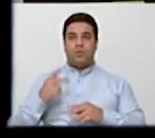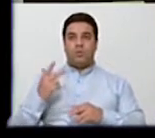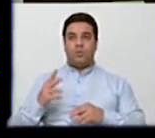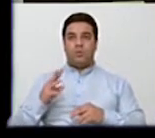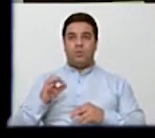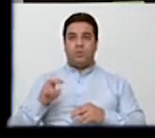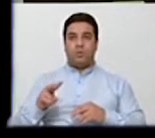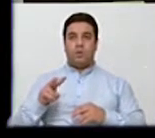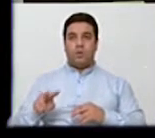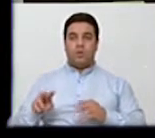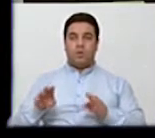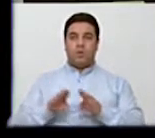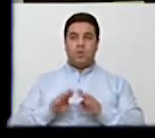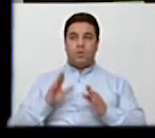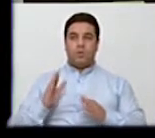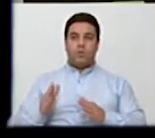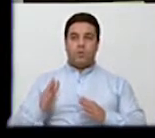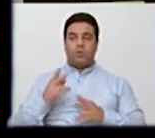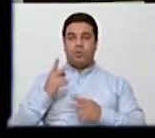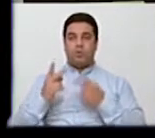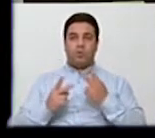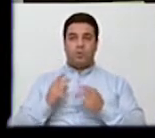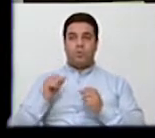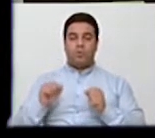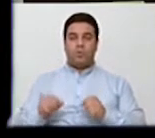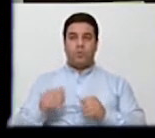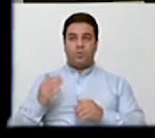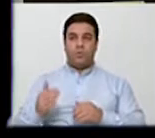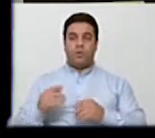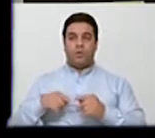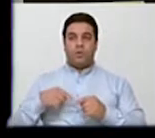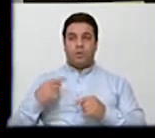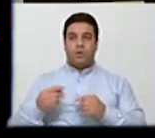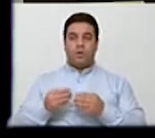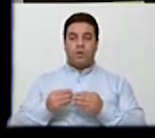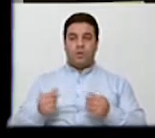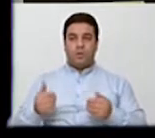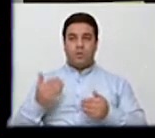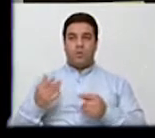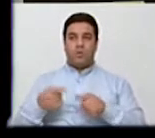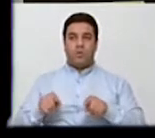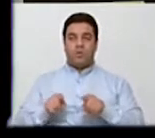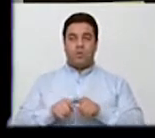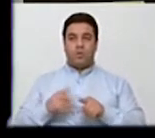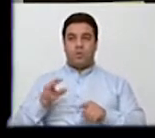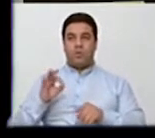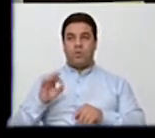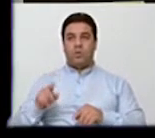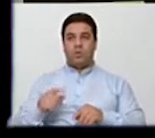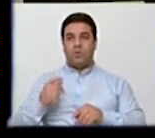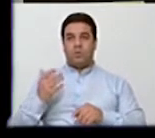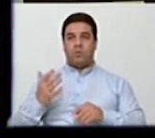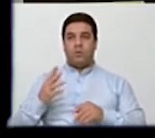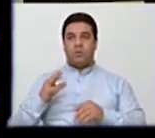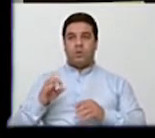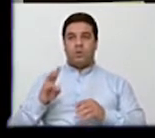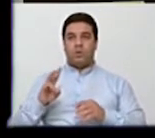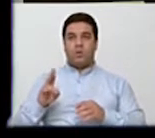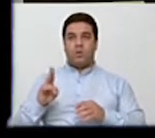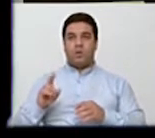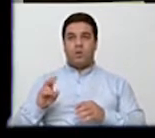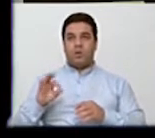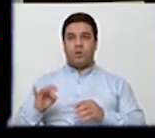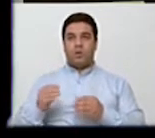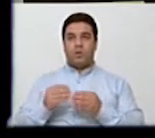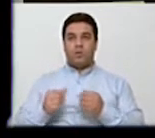mol taqsim litrga teng bo'lishini ko'rishimiz mumkin. Keyingi eritmada esa xuddi shunday 0.15 mol natriy xlorid